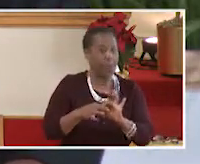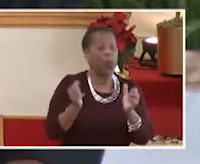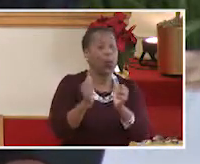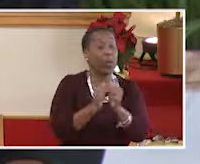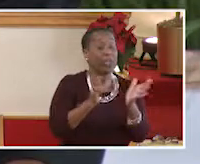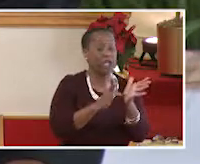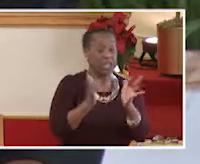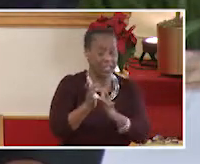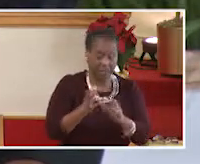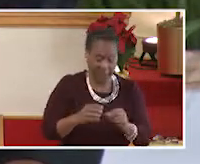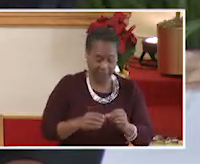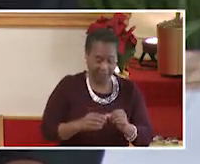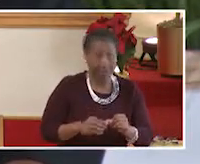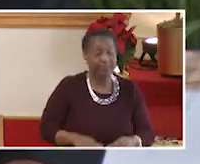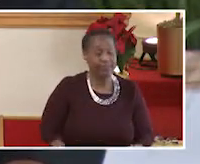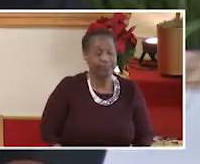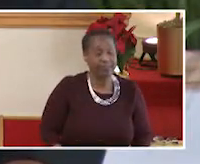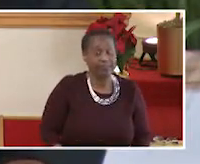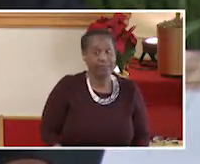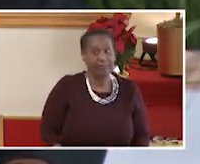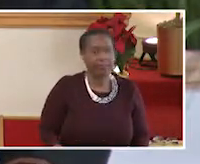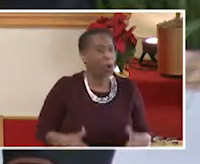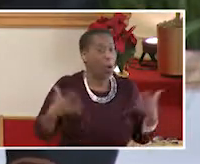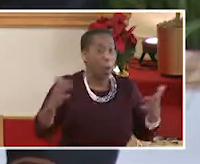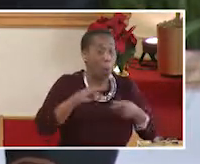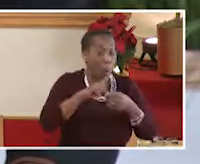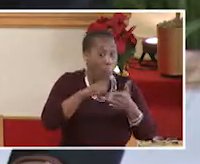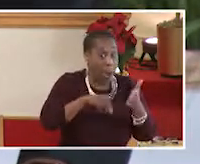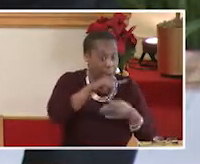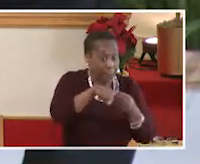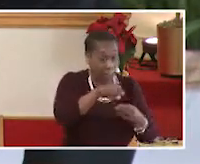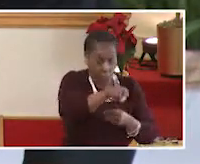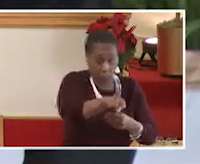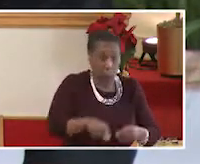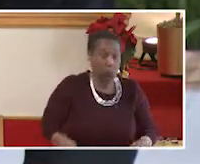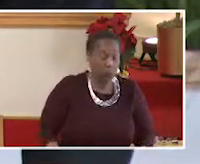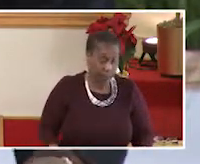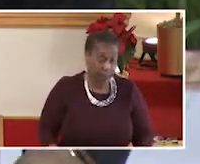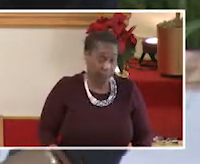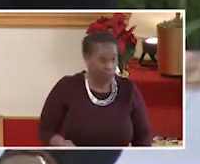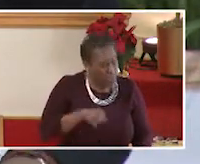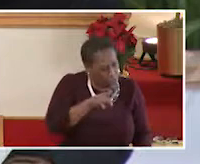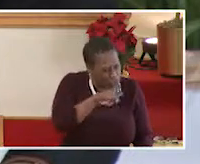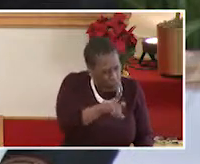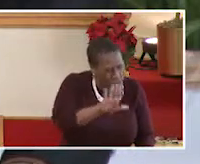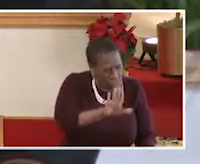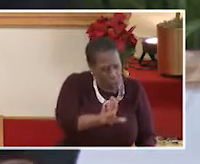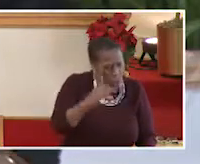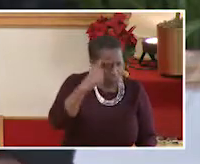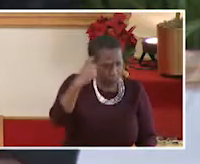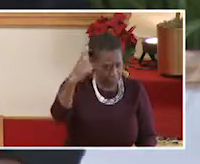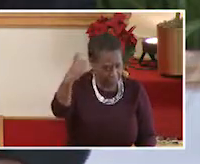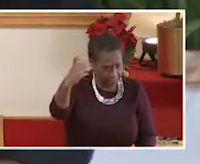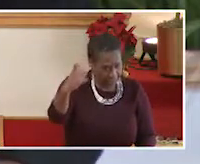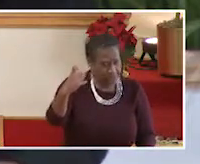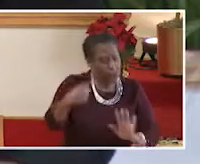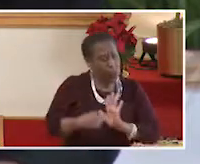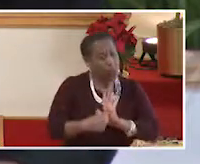with Jesus. What about you? Do your dreams